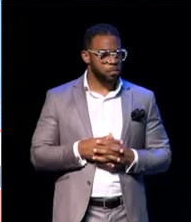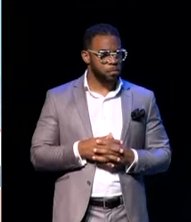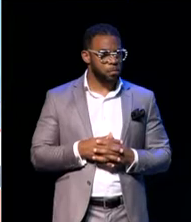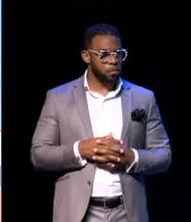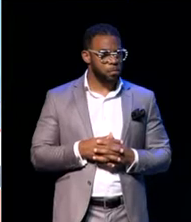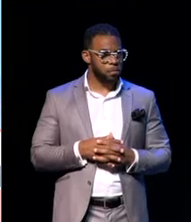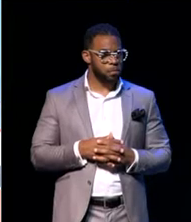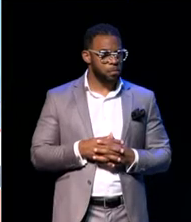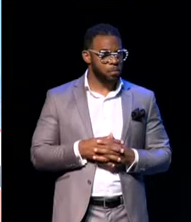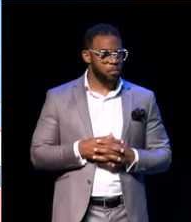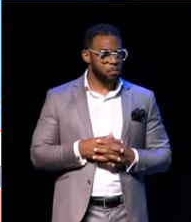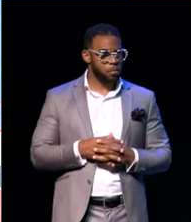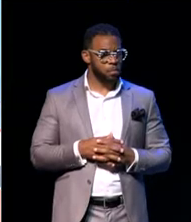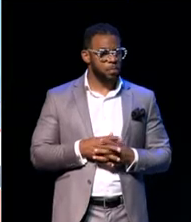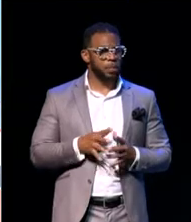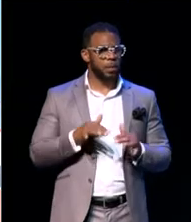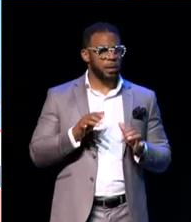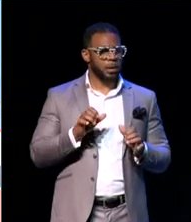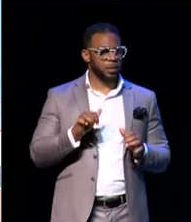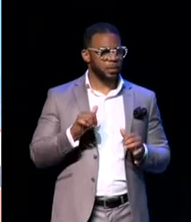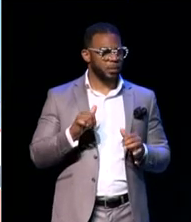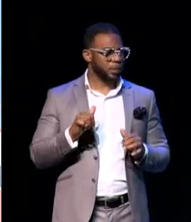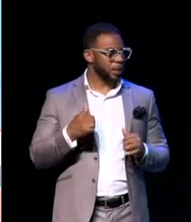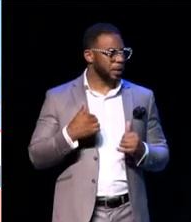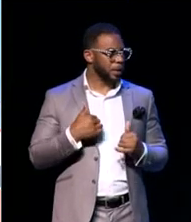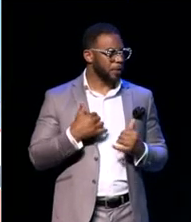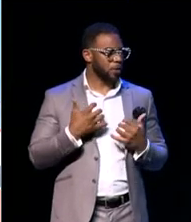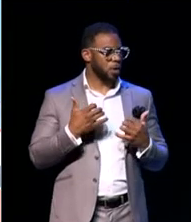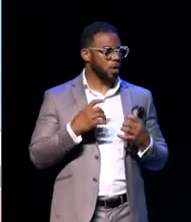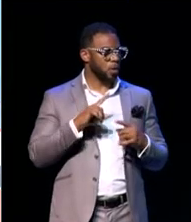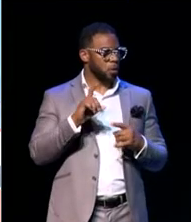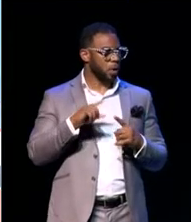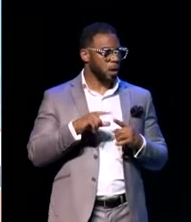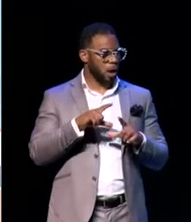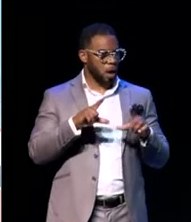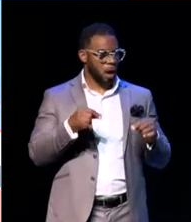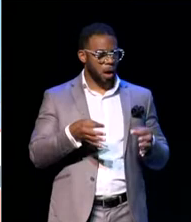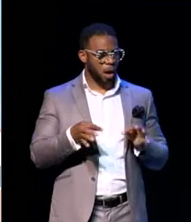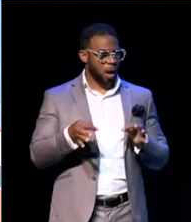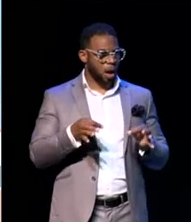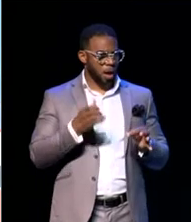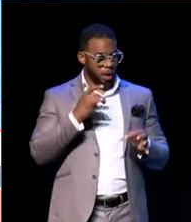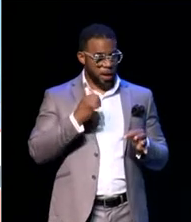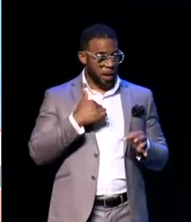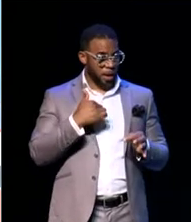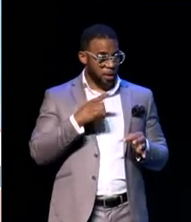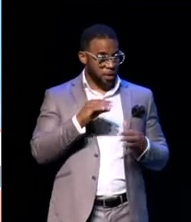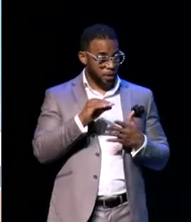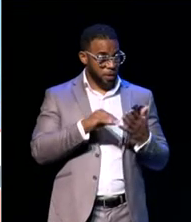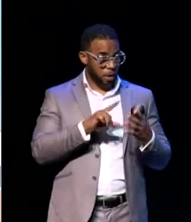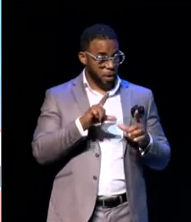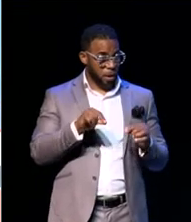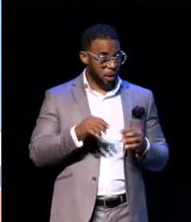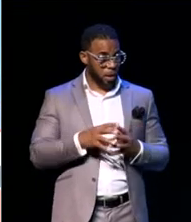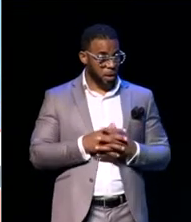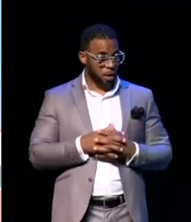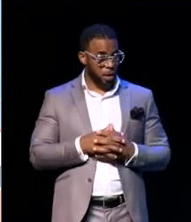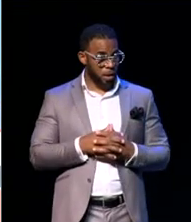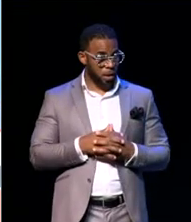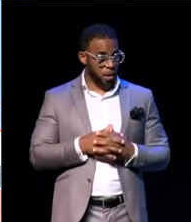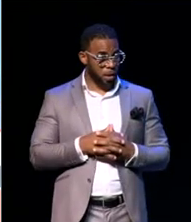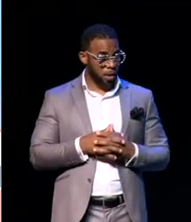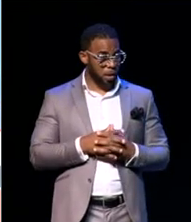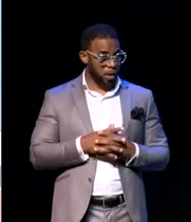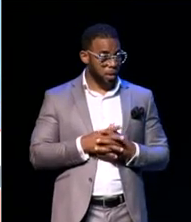Well, yeah, we have audience questions on these cards, and I don't know, did you fill out one of these cards?